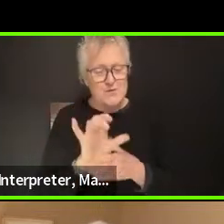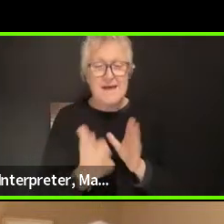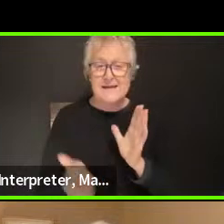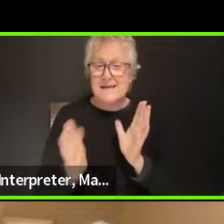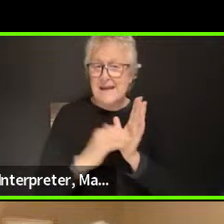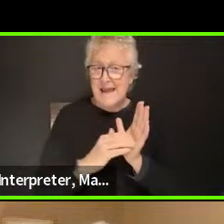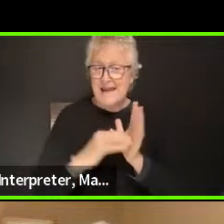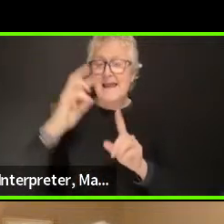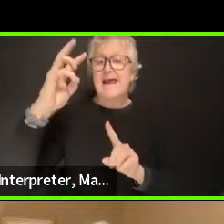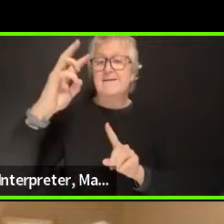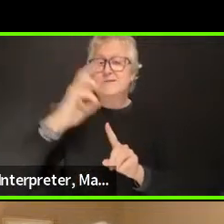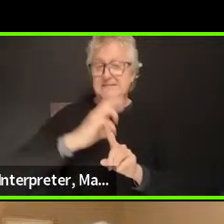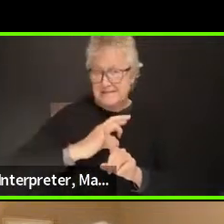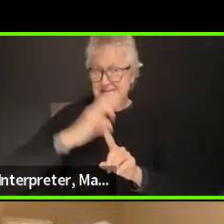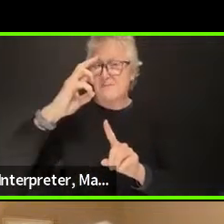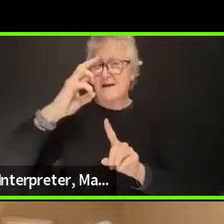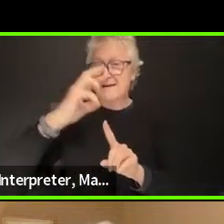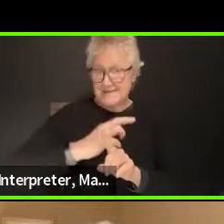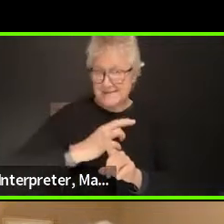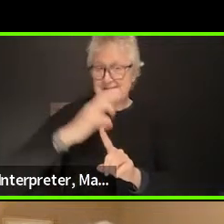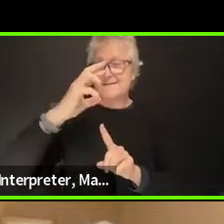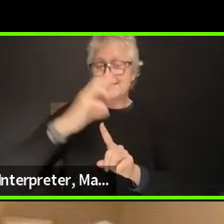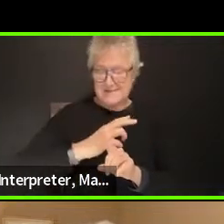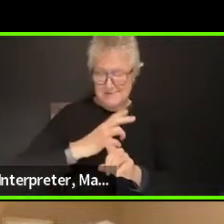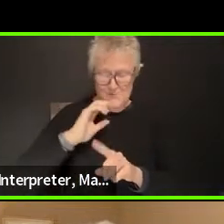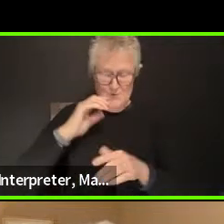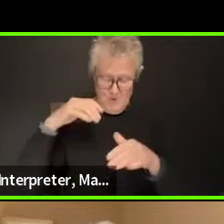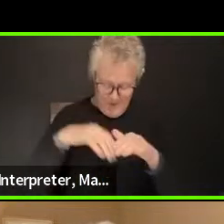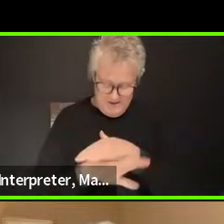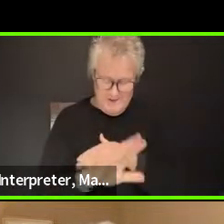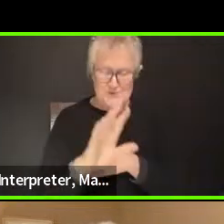Fantastic. And I'll pass it to Yamaya.